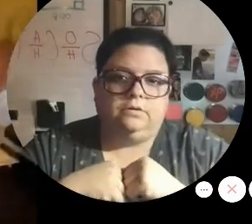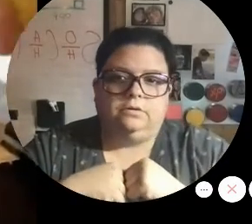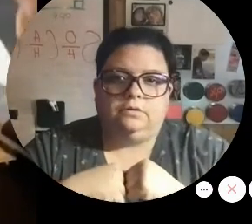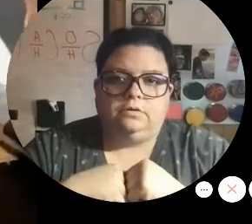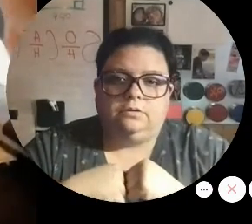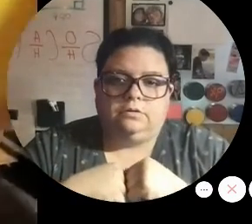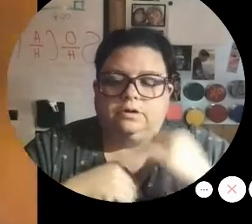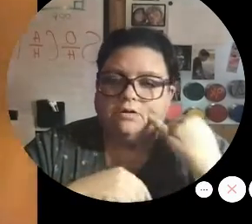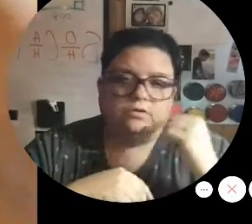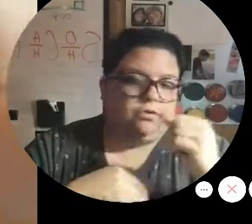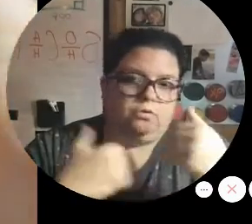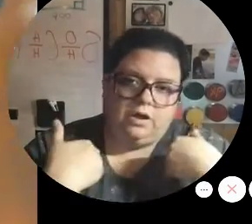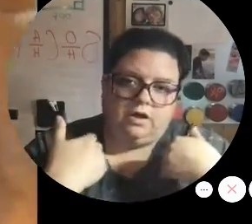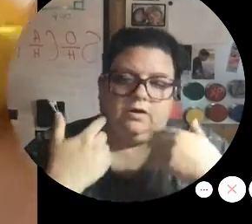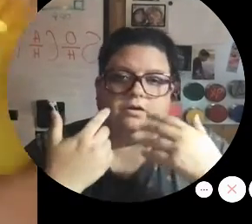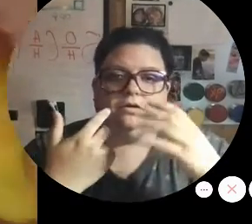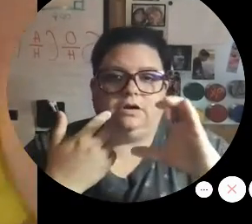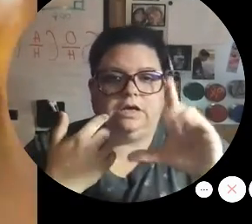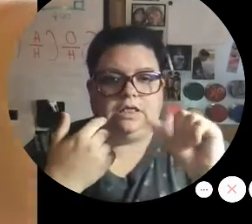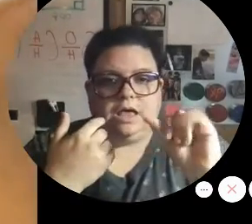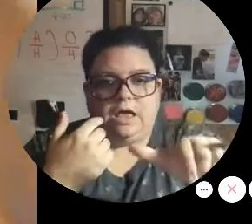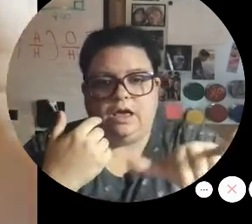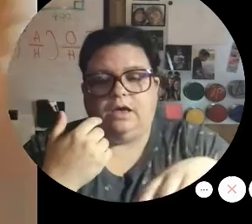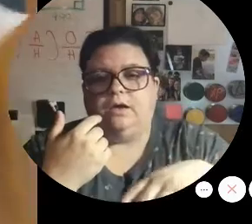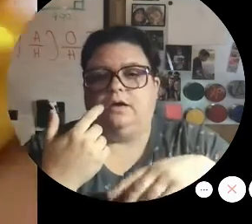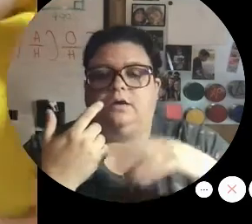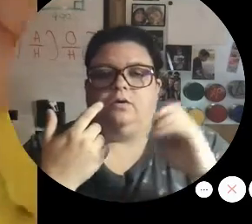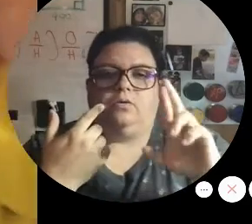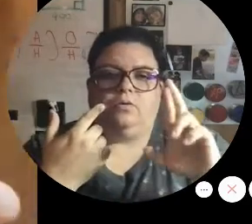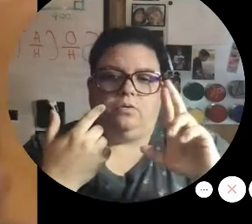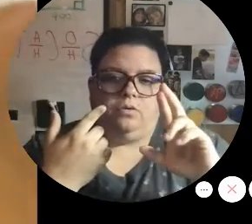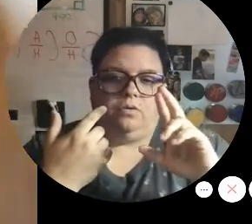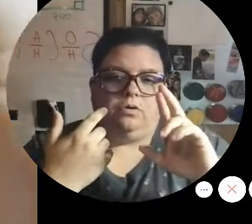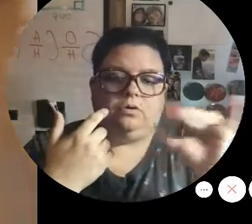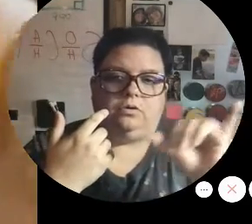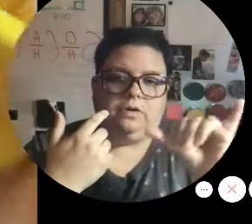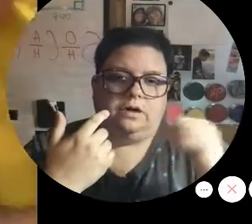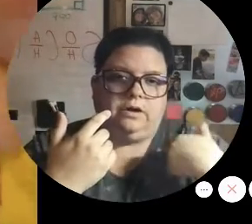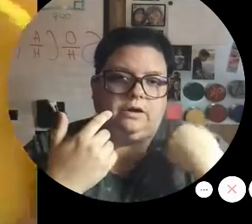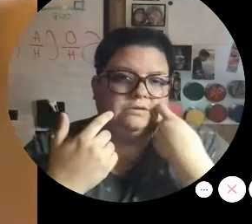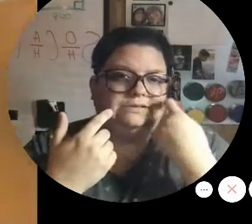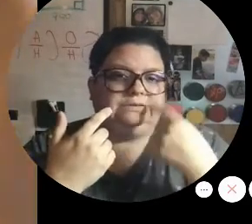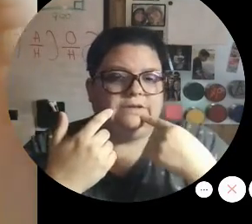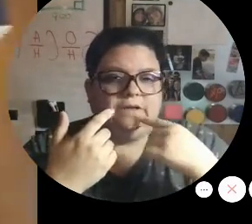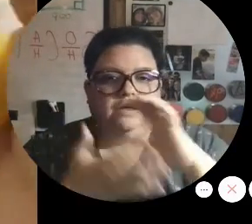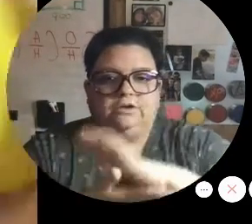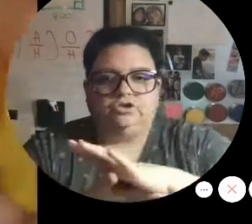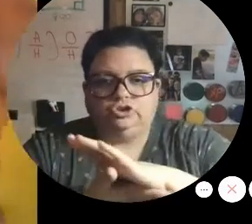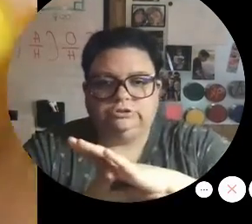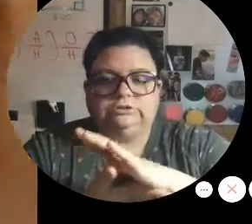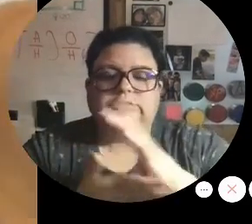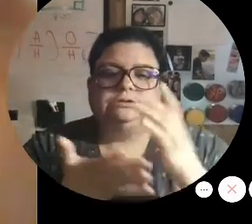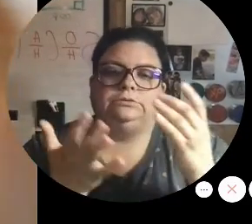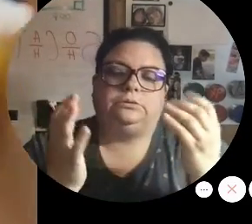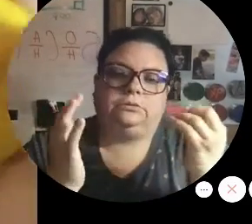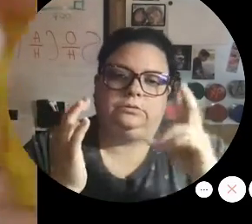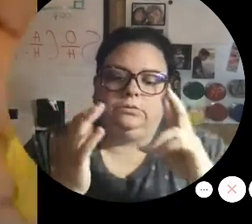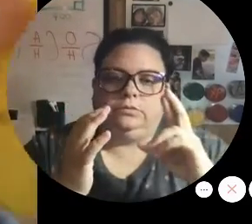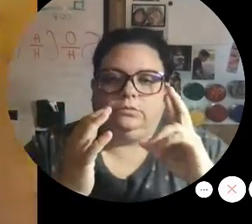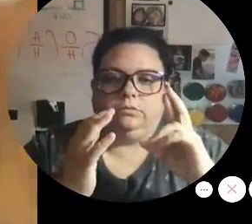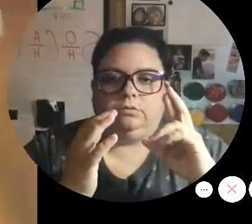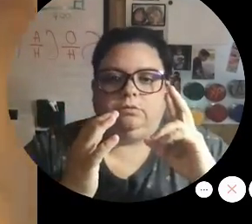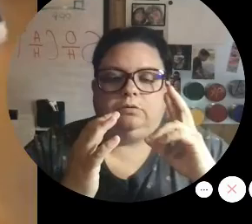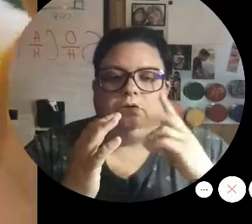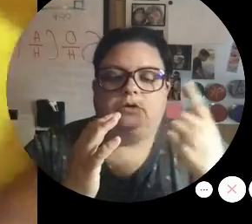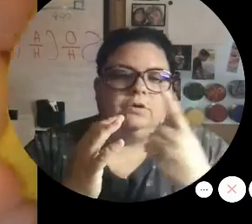If you don't have Play-Doh, clay works. Or, like I said, you could grab some cheese or kind